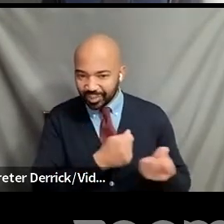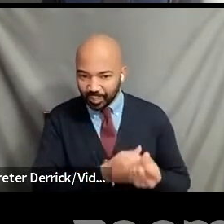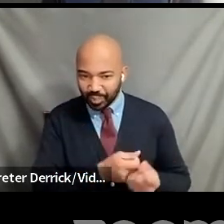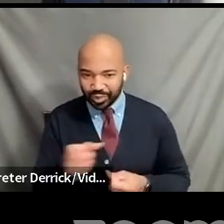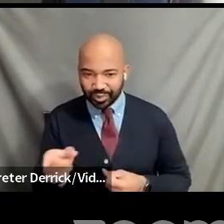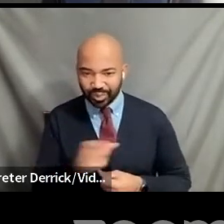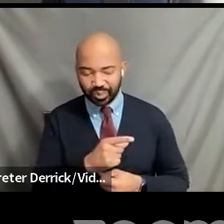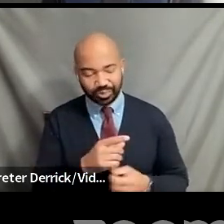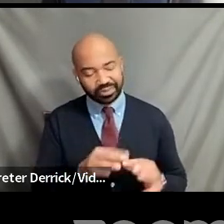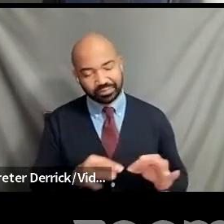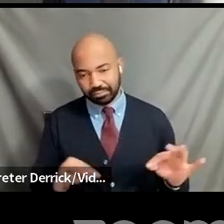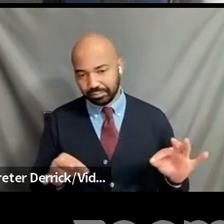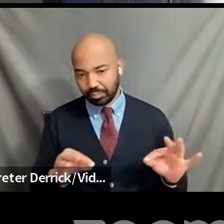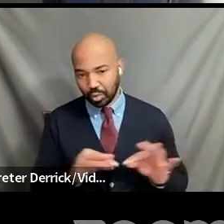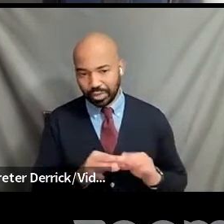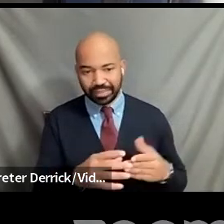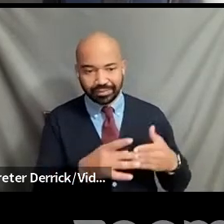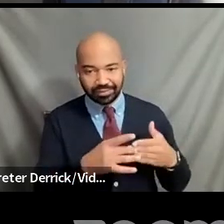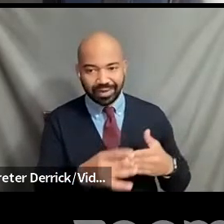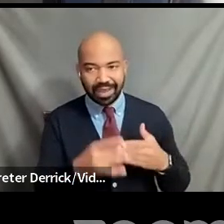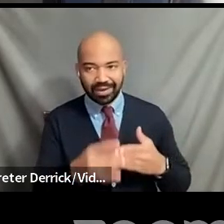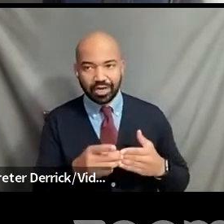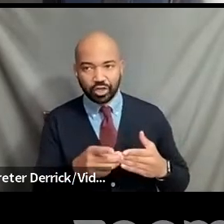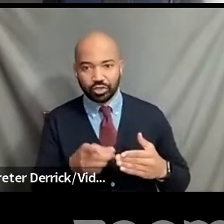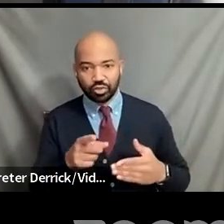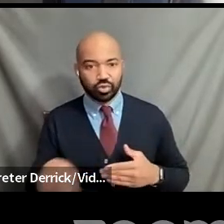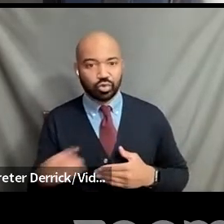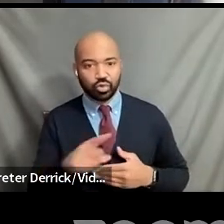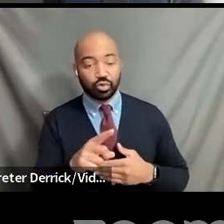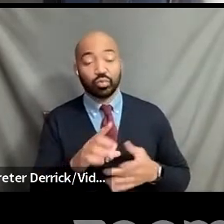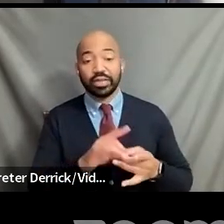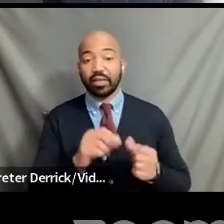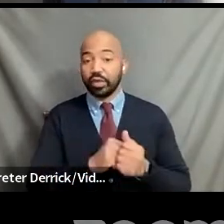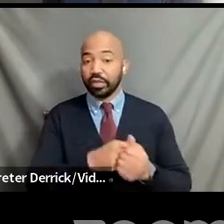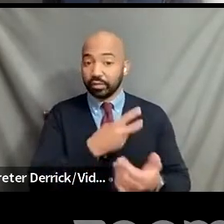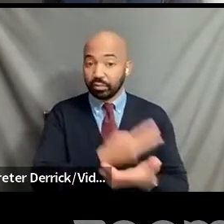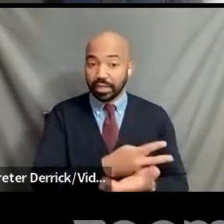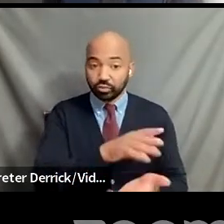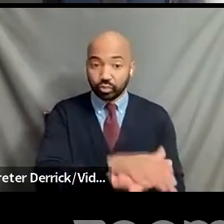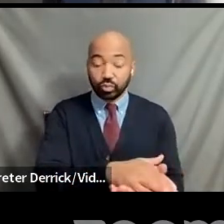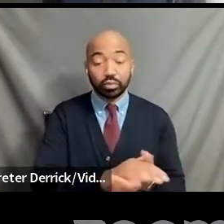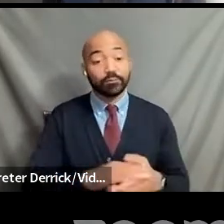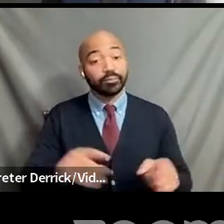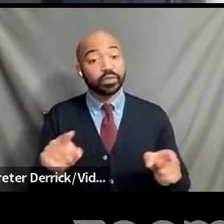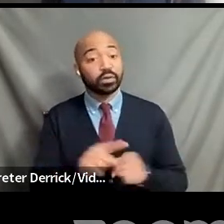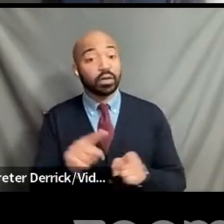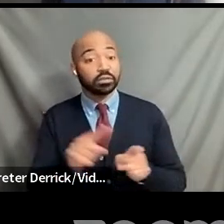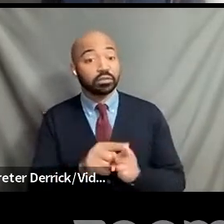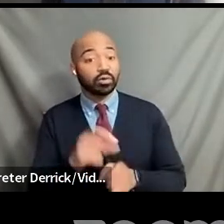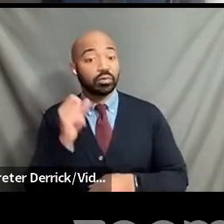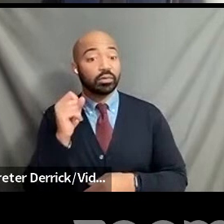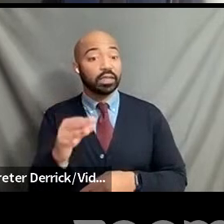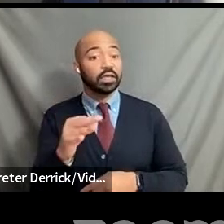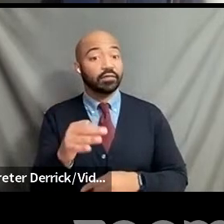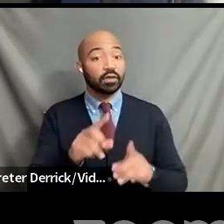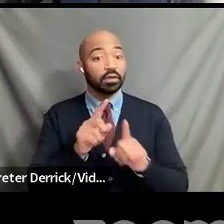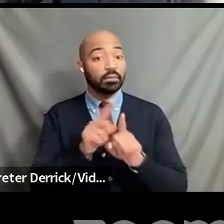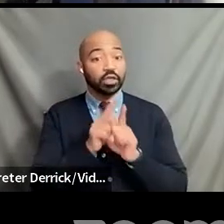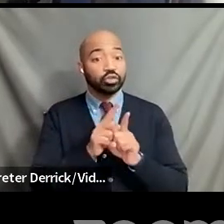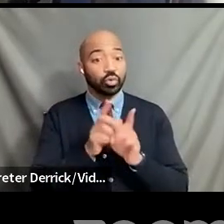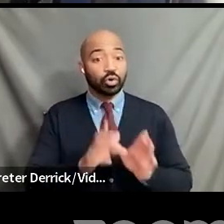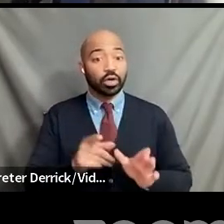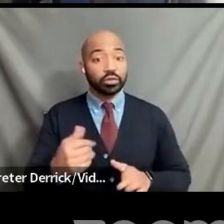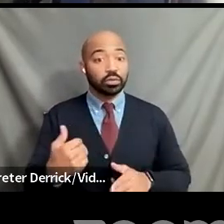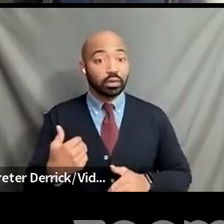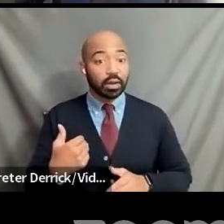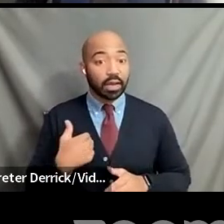important when it comes to grad school. And then on top of that, if that mentor you have other interests that's